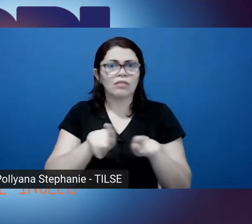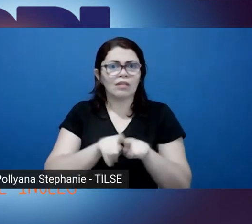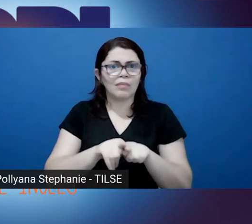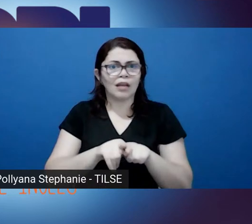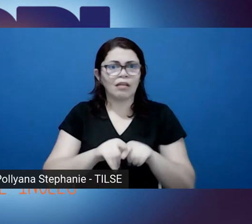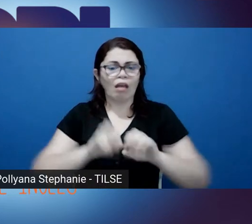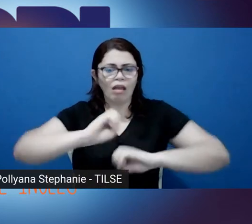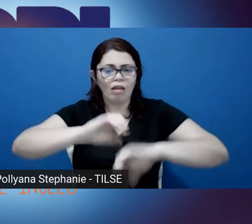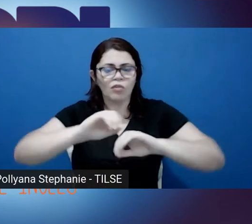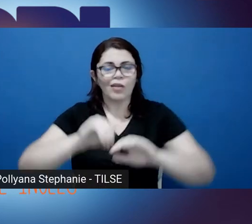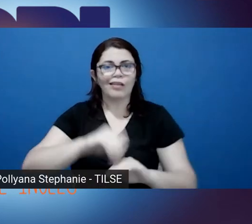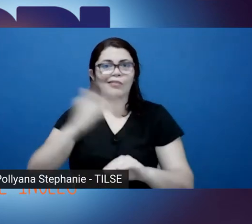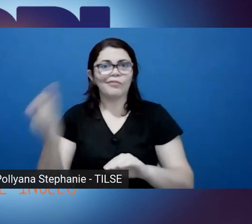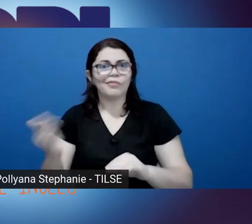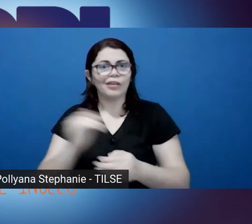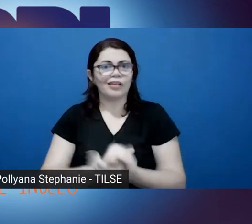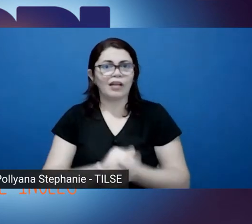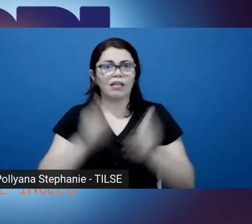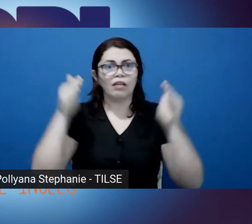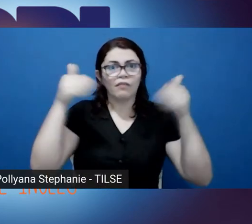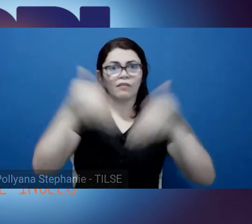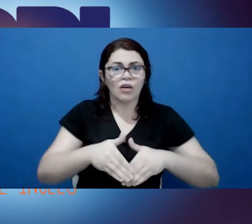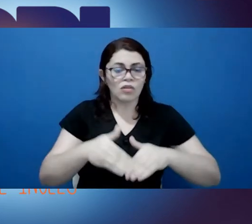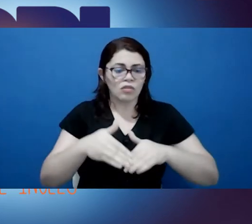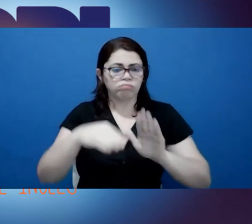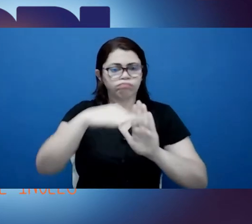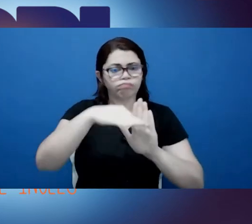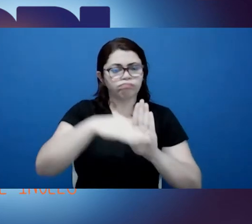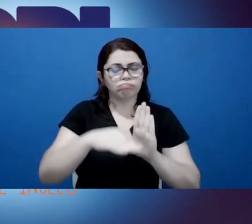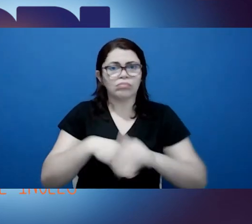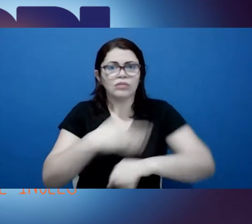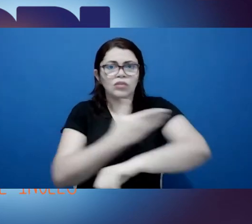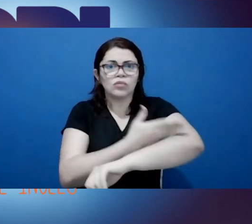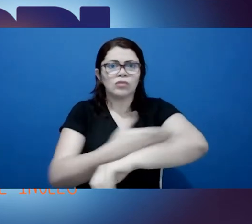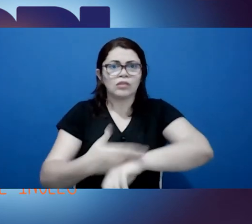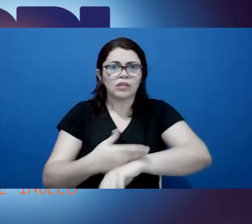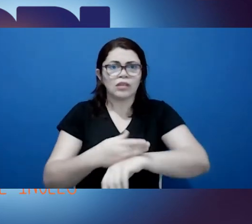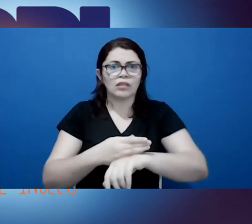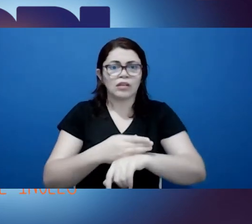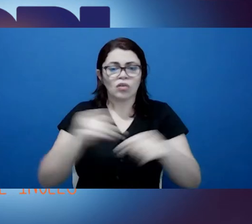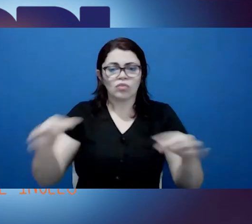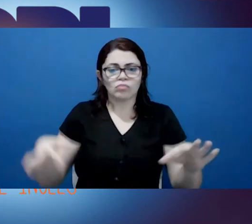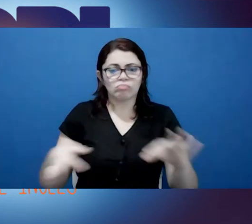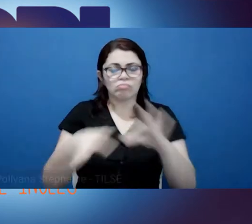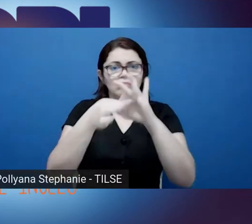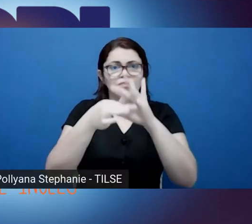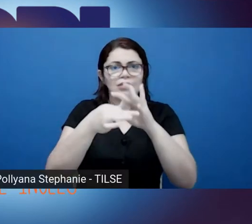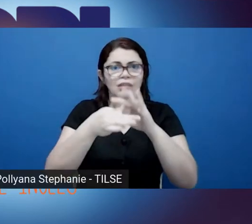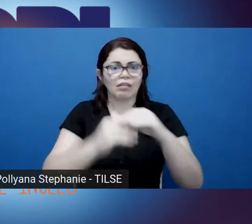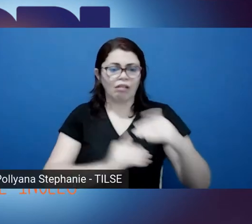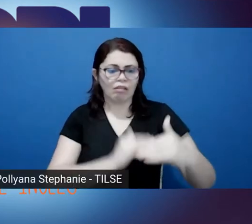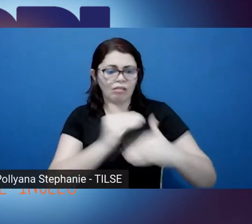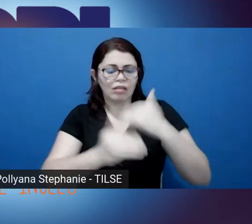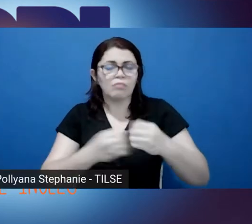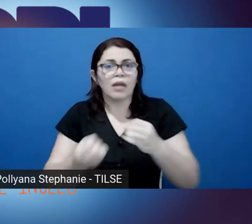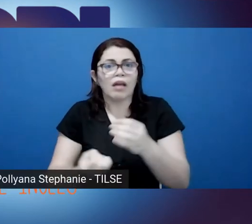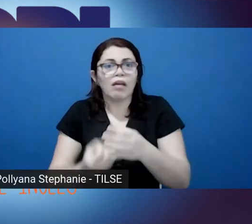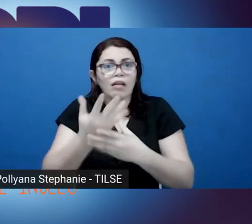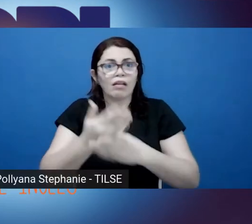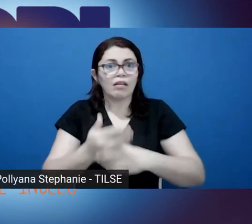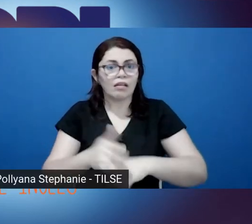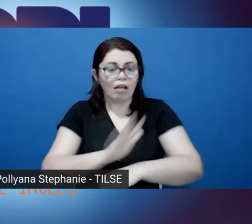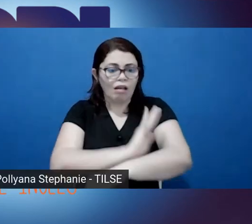She will focus on principles and practices to tear down those beliefs and structures and build anti-racist